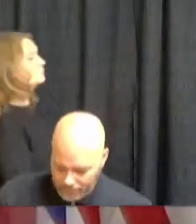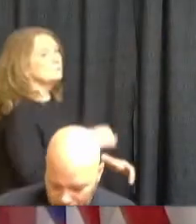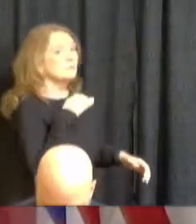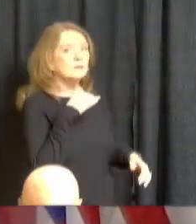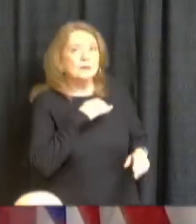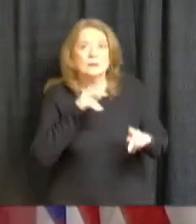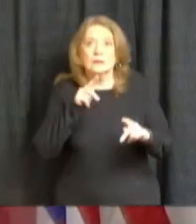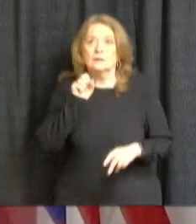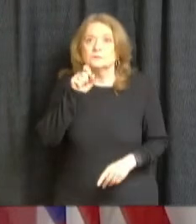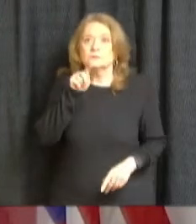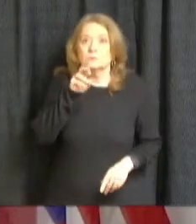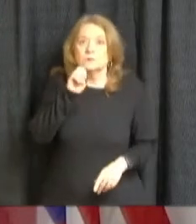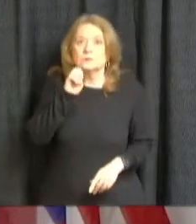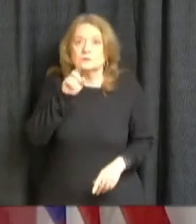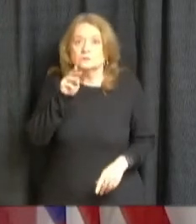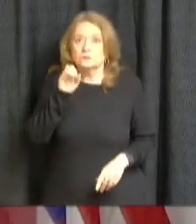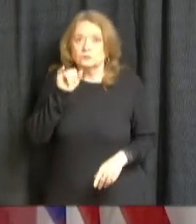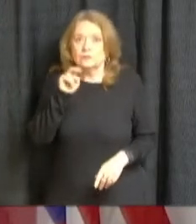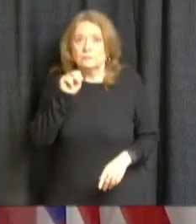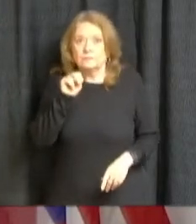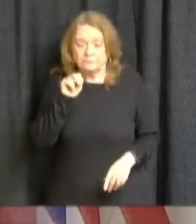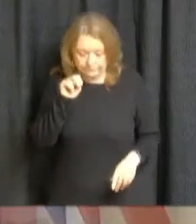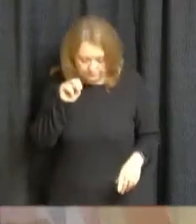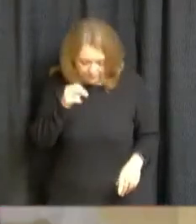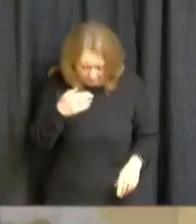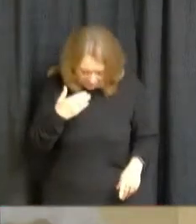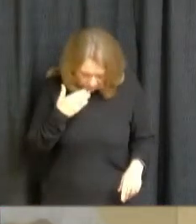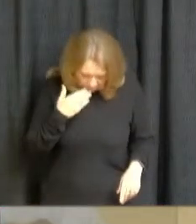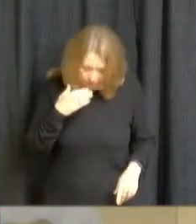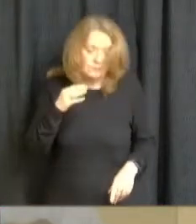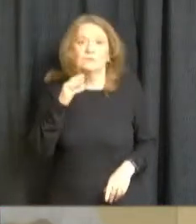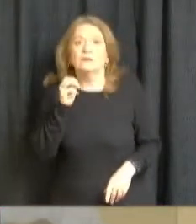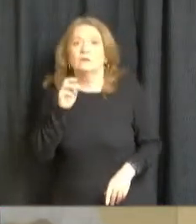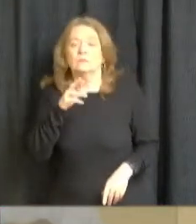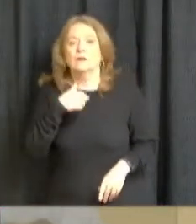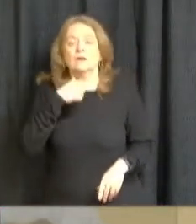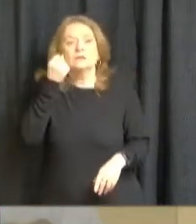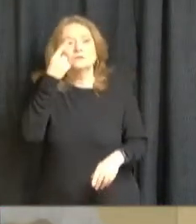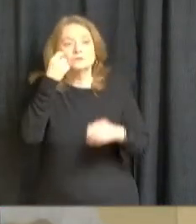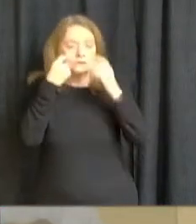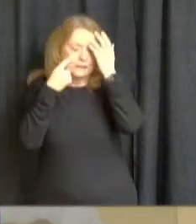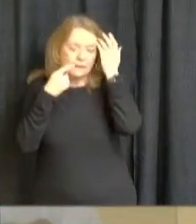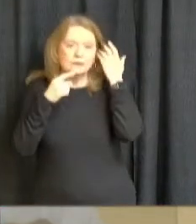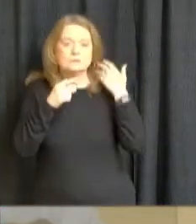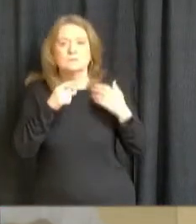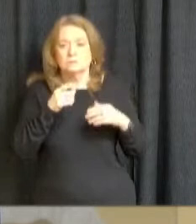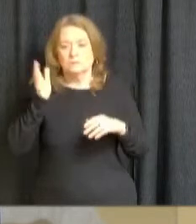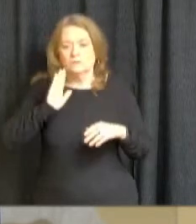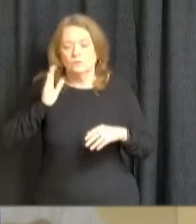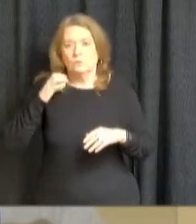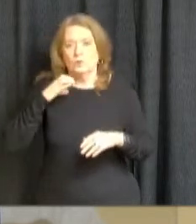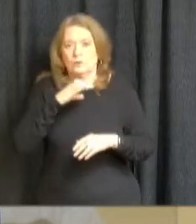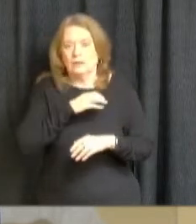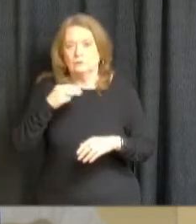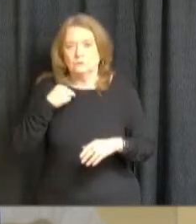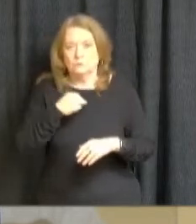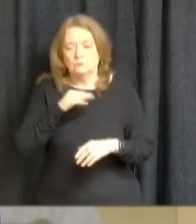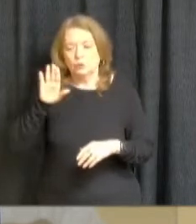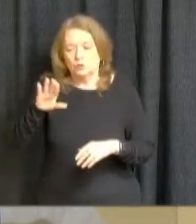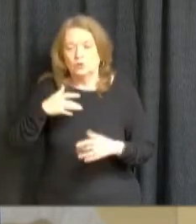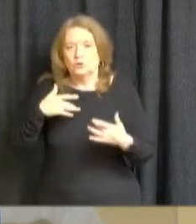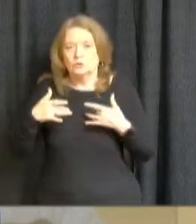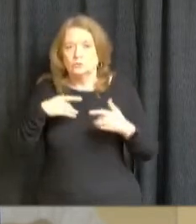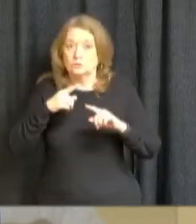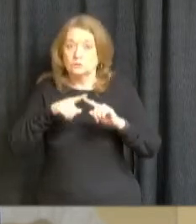Councilperson Streetman, you're recognized. Thank you, Mayor. I understand the concerns of my fellow council member. However, I do want to remind everybody